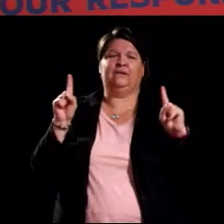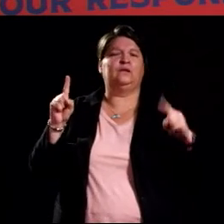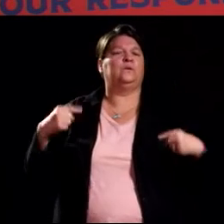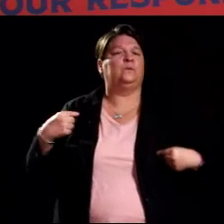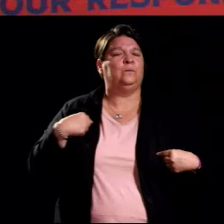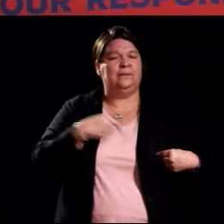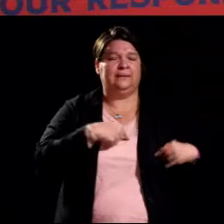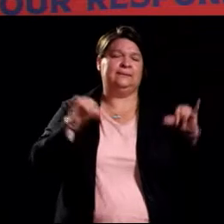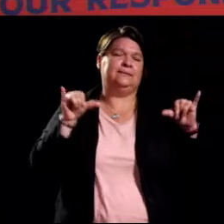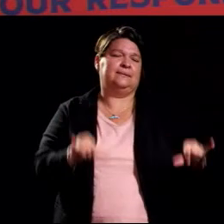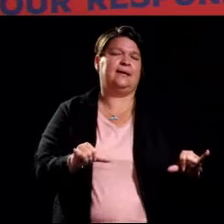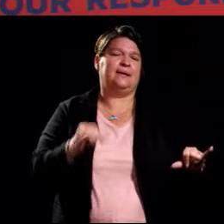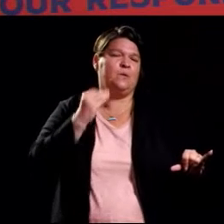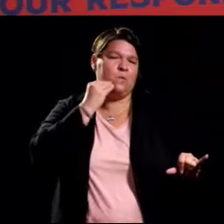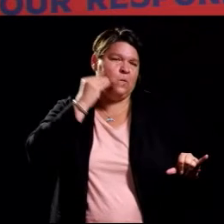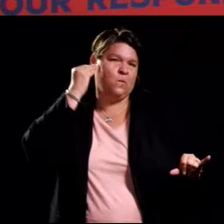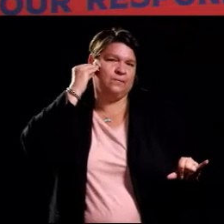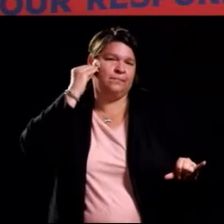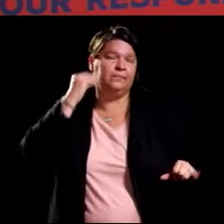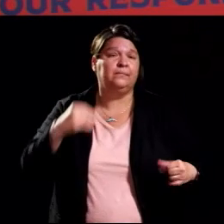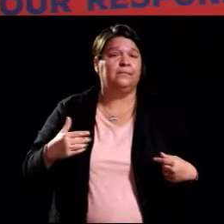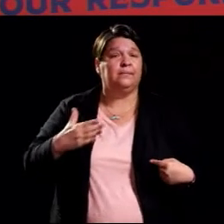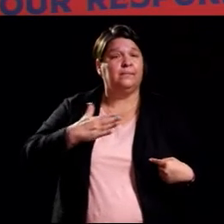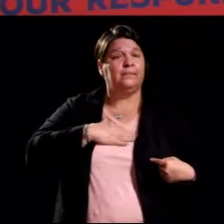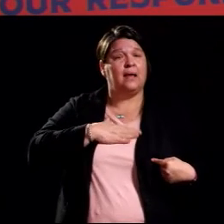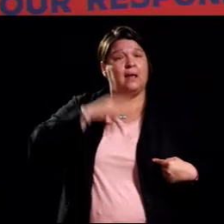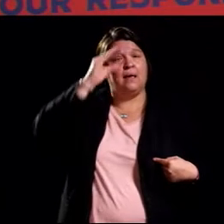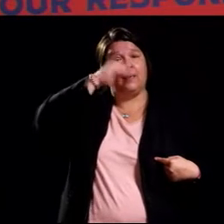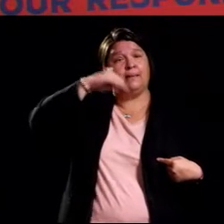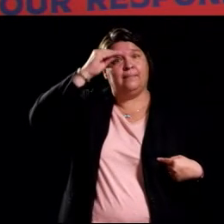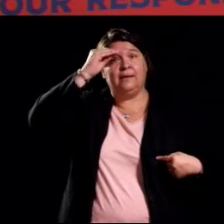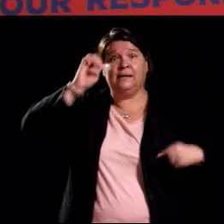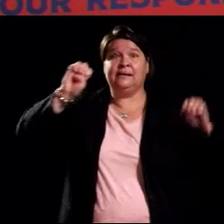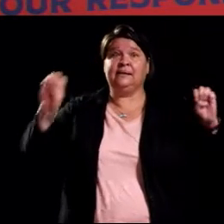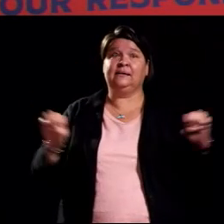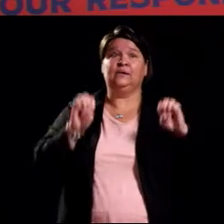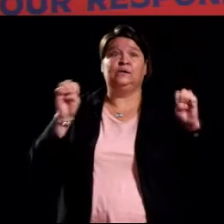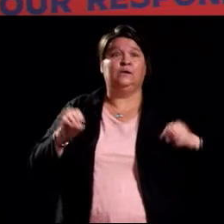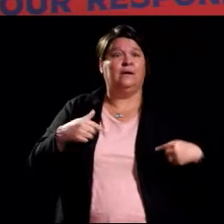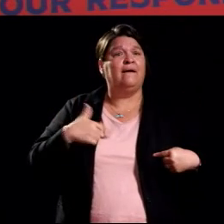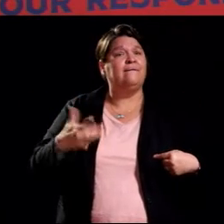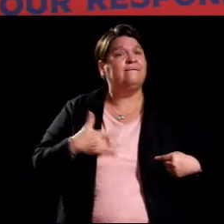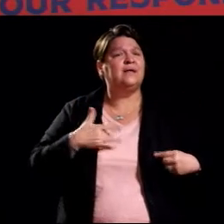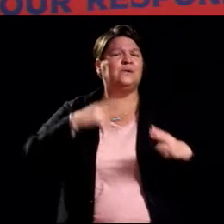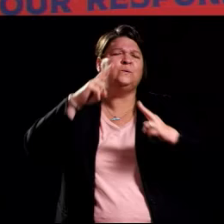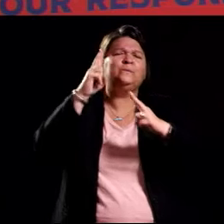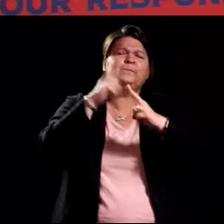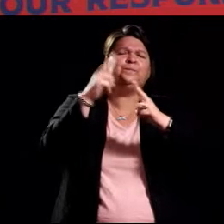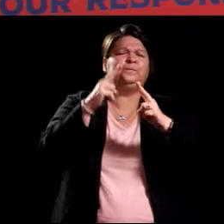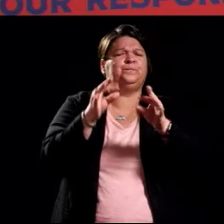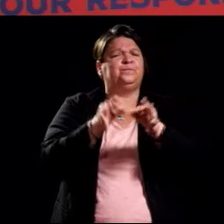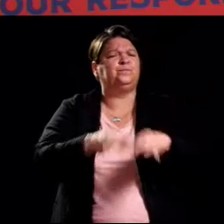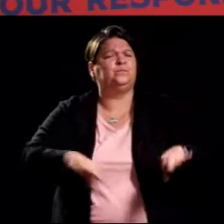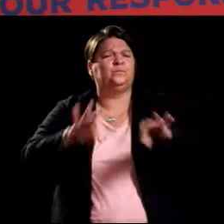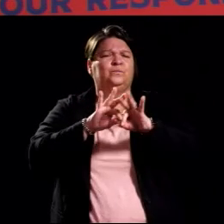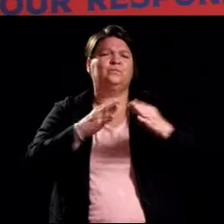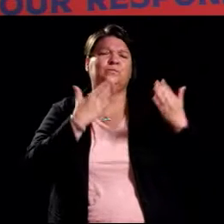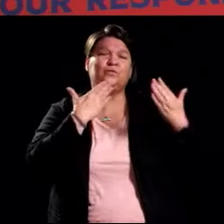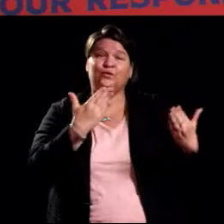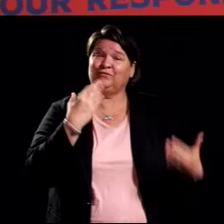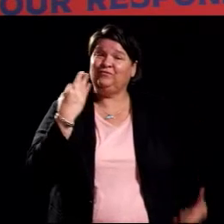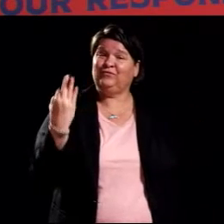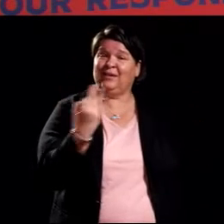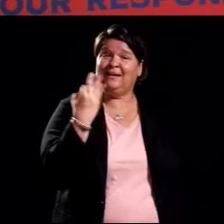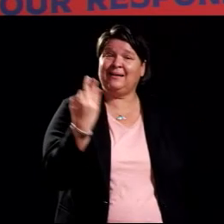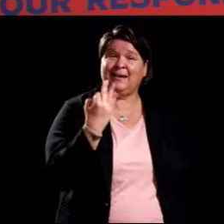has never felt more relevant to me than it does this year. Good Friday was the time that Jesus willingly